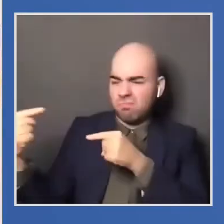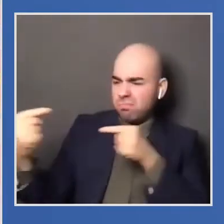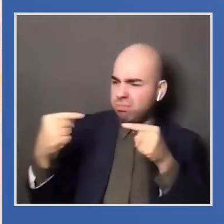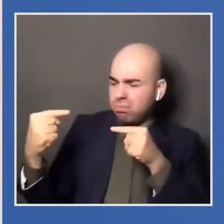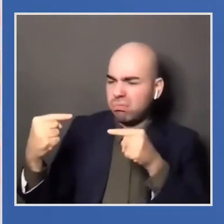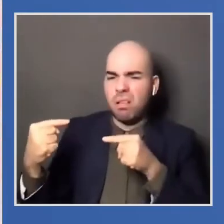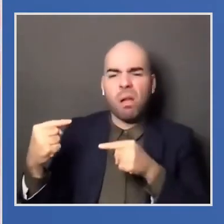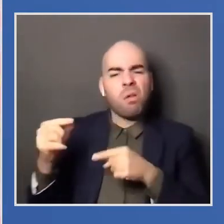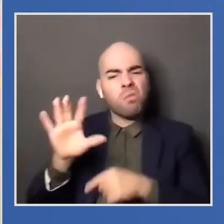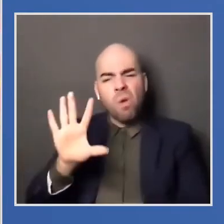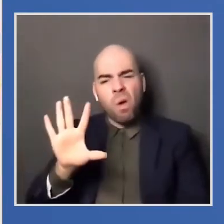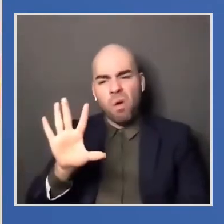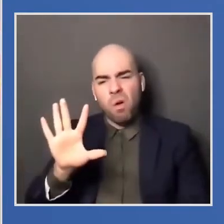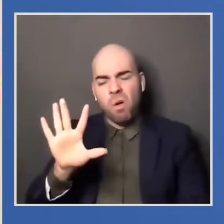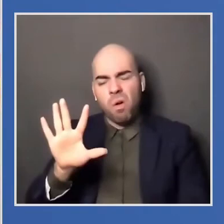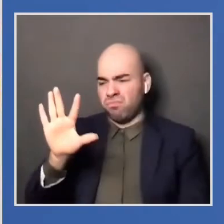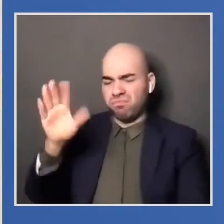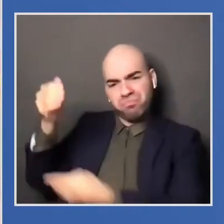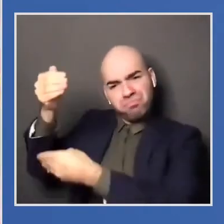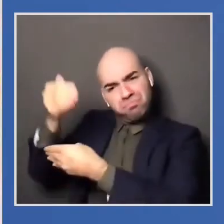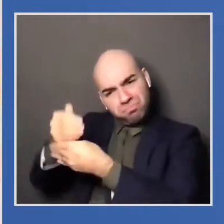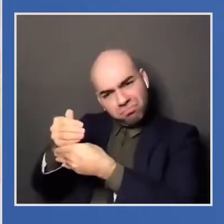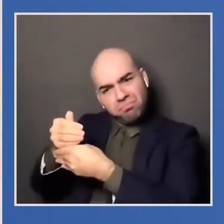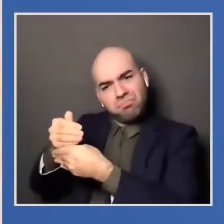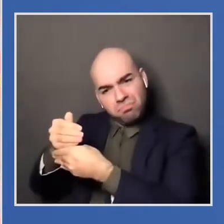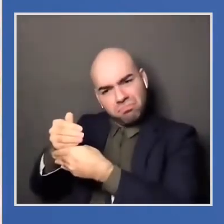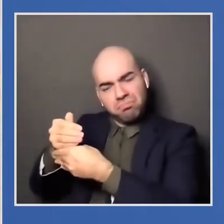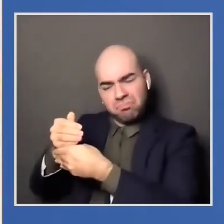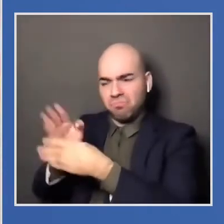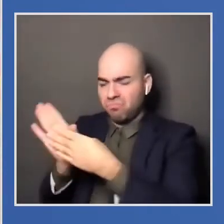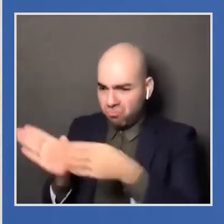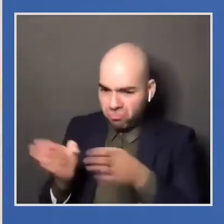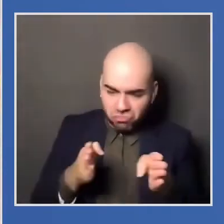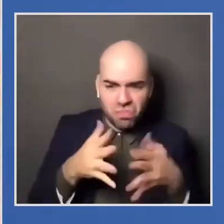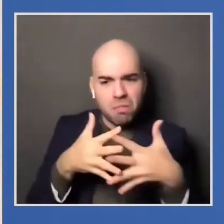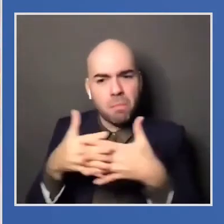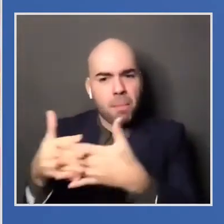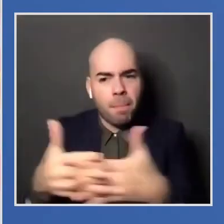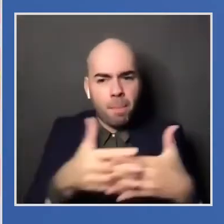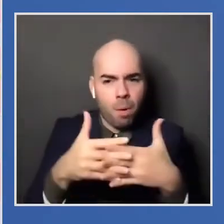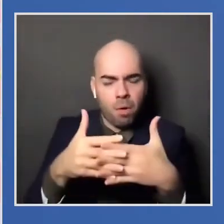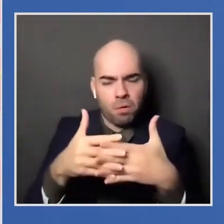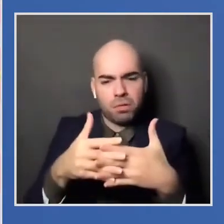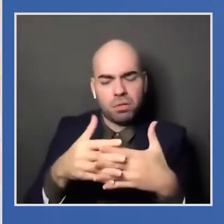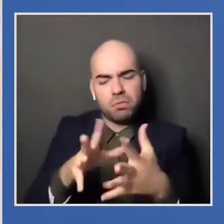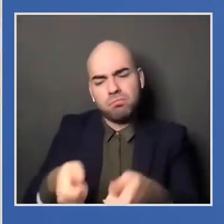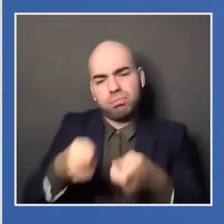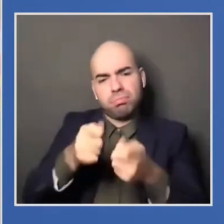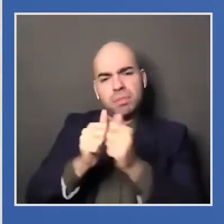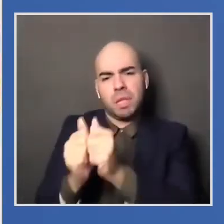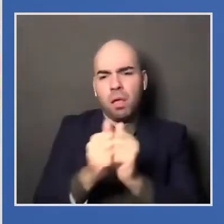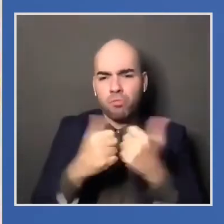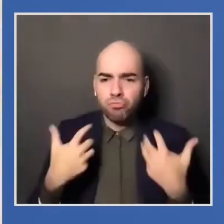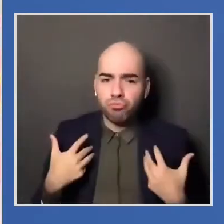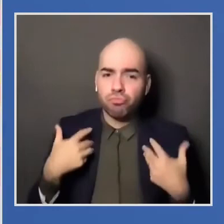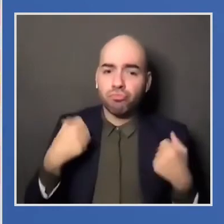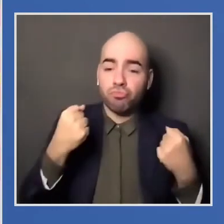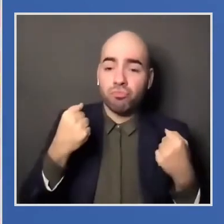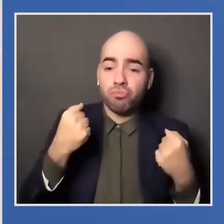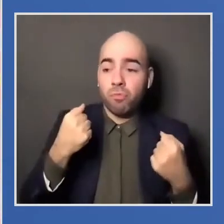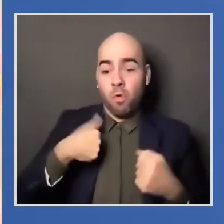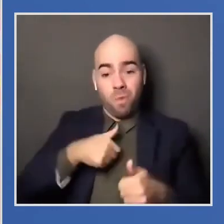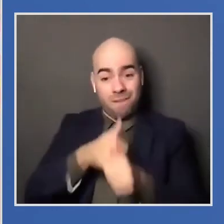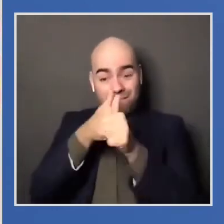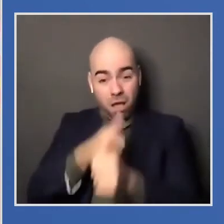hold us down, and hold us back. And if we do so, will once more become one